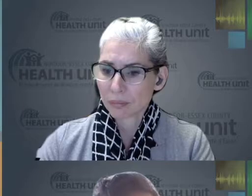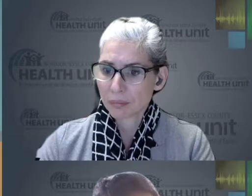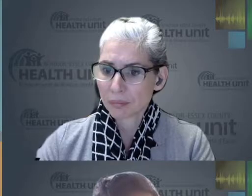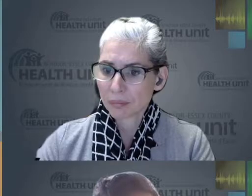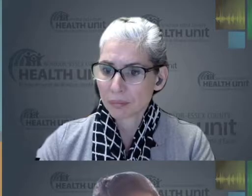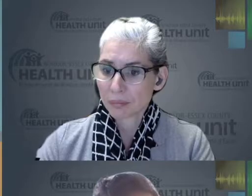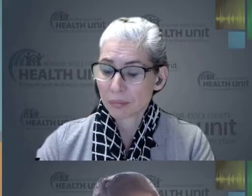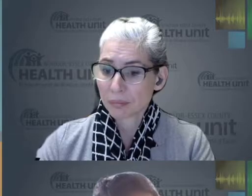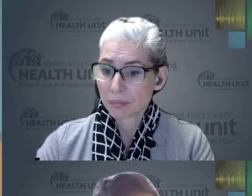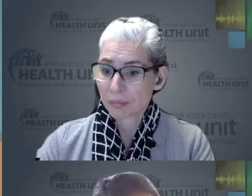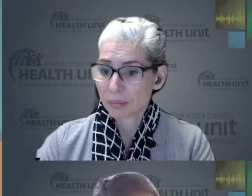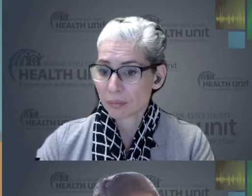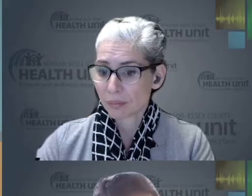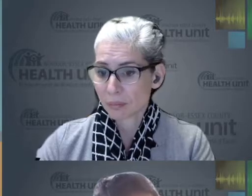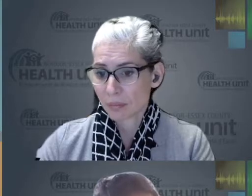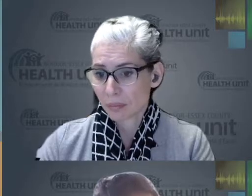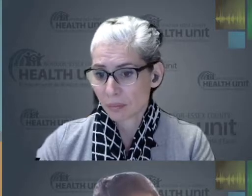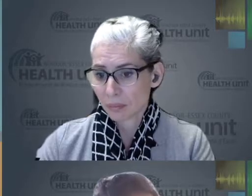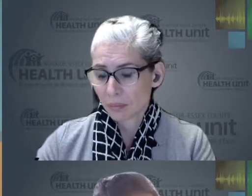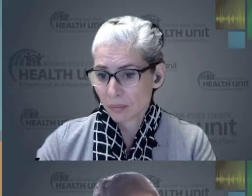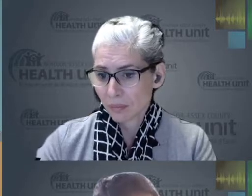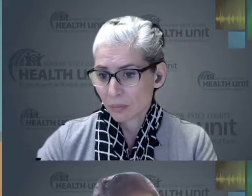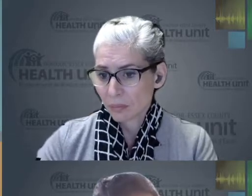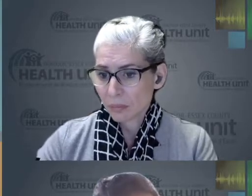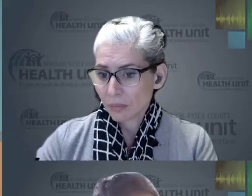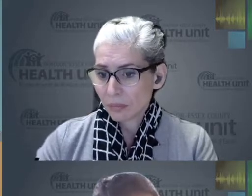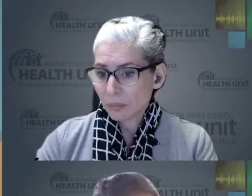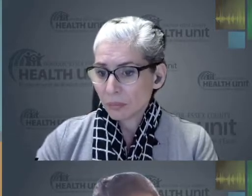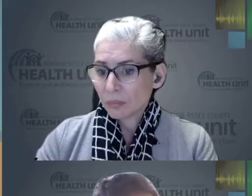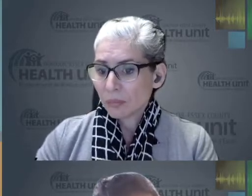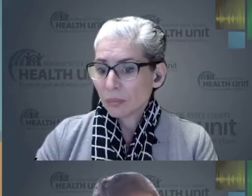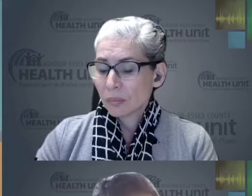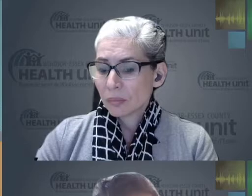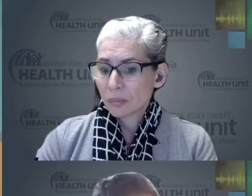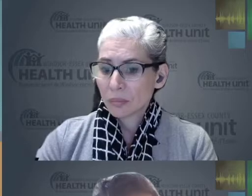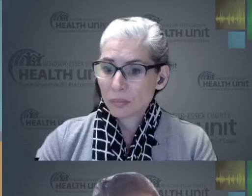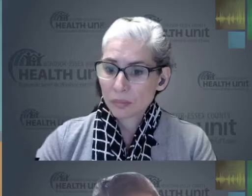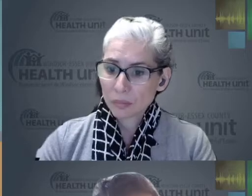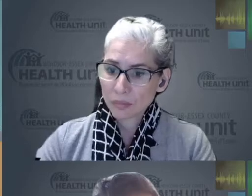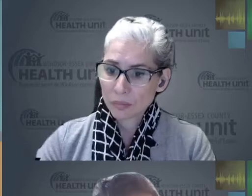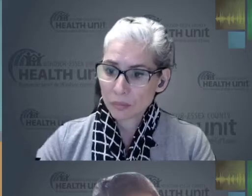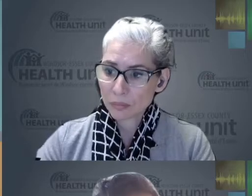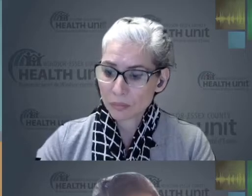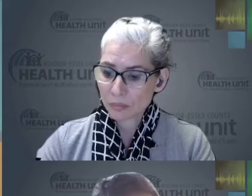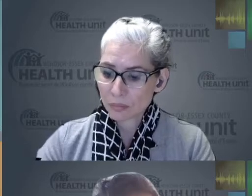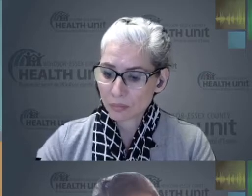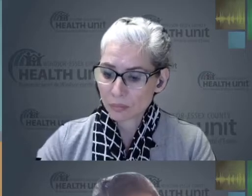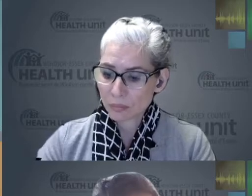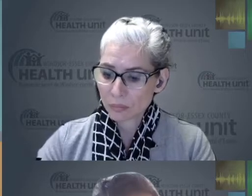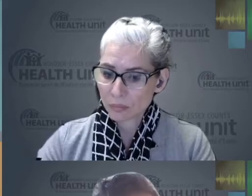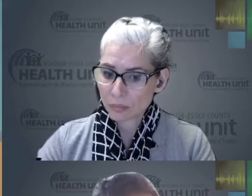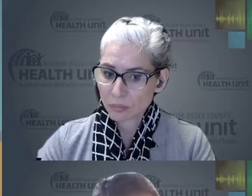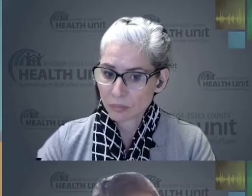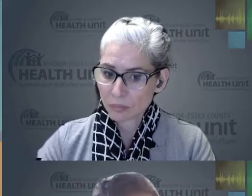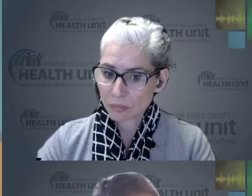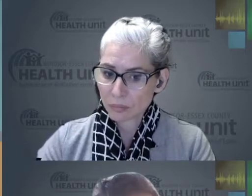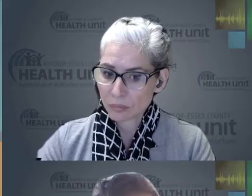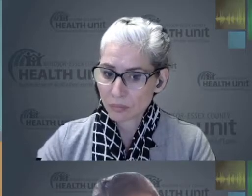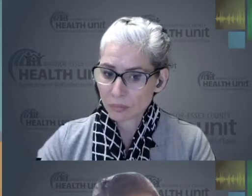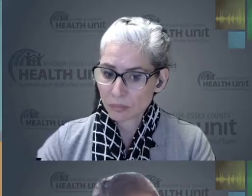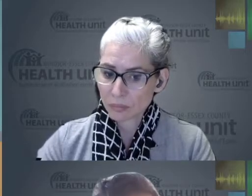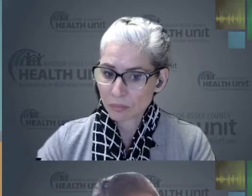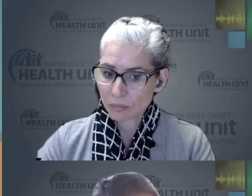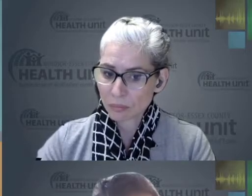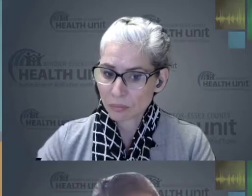Thank you. And one last question on this. Why weren't the January 18th and 21st letters that came from